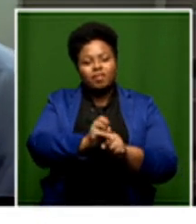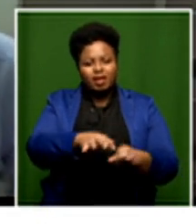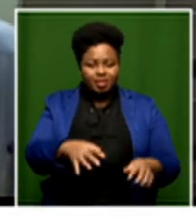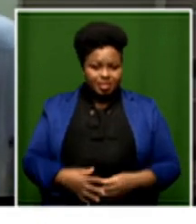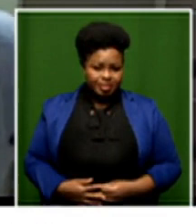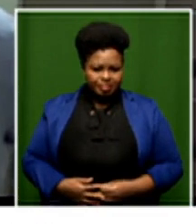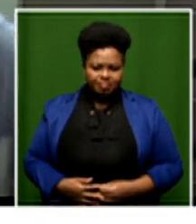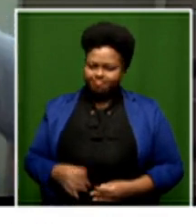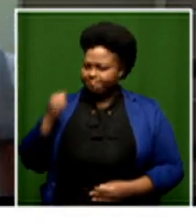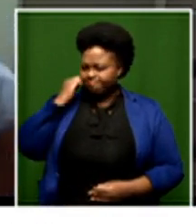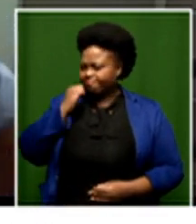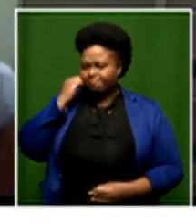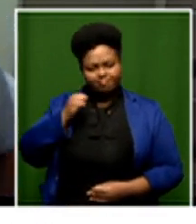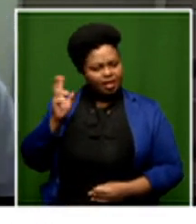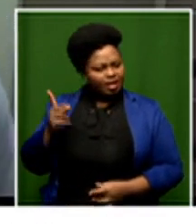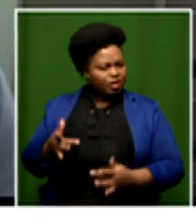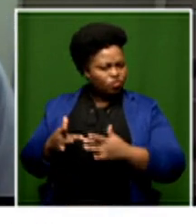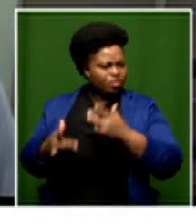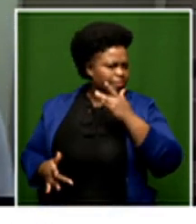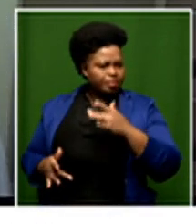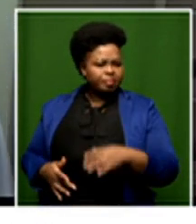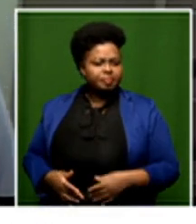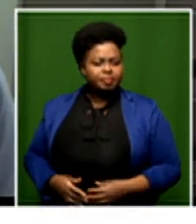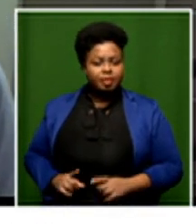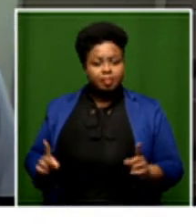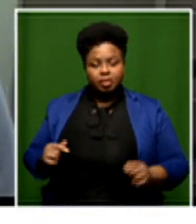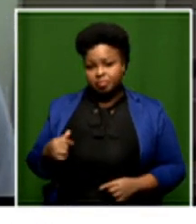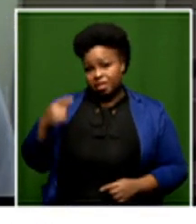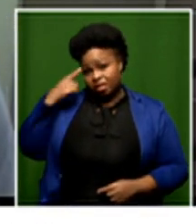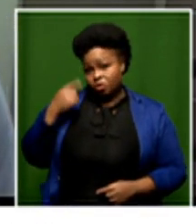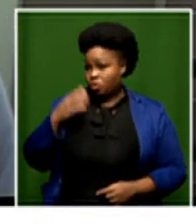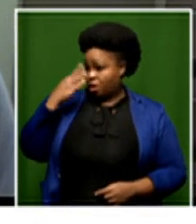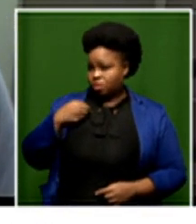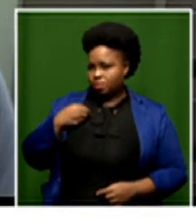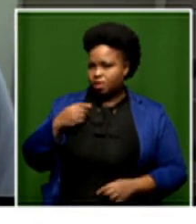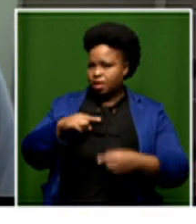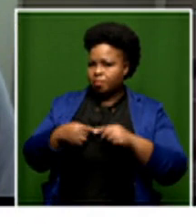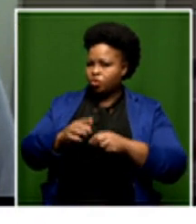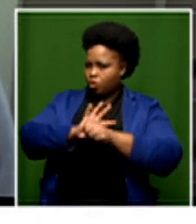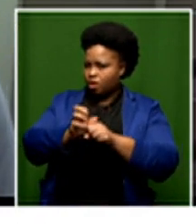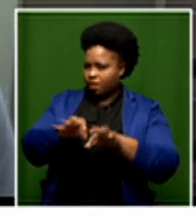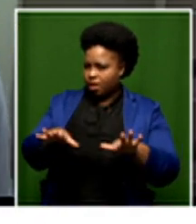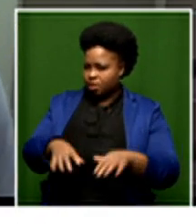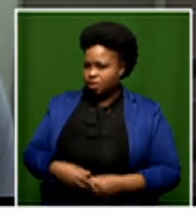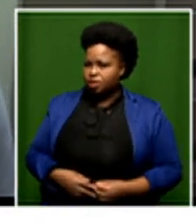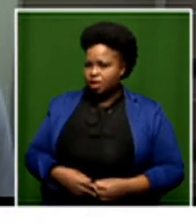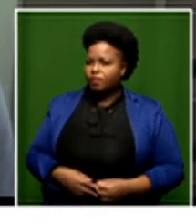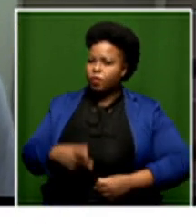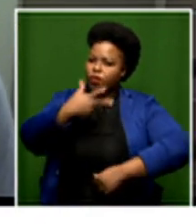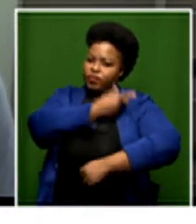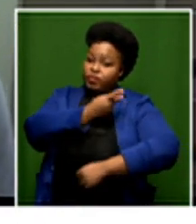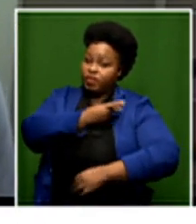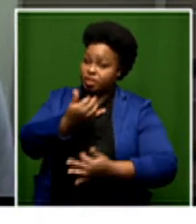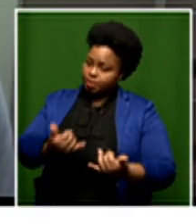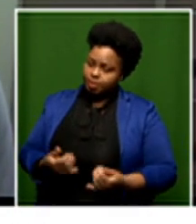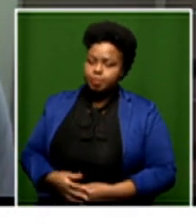Again, I'm really sorry you cut out a little bit there, but my understanding is you're asking about the rollout of COVID-19 vaccine